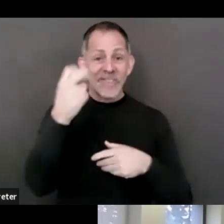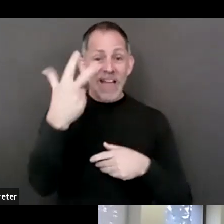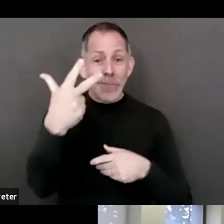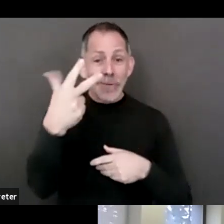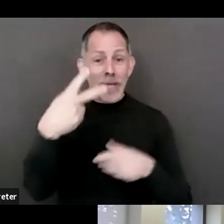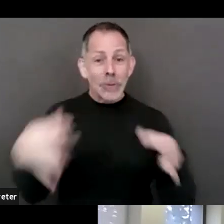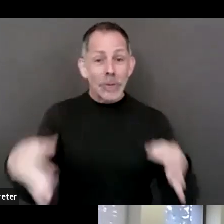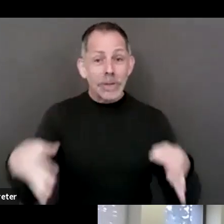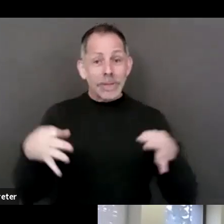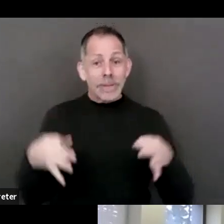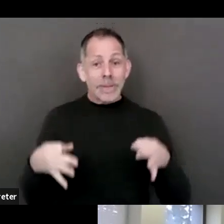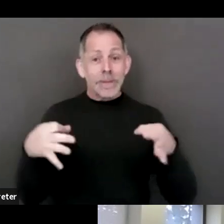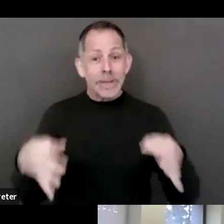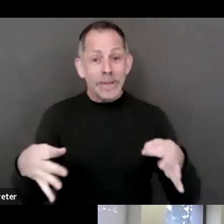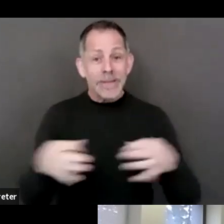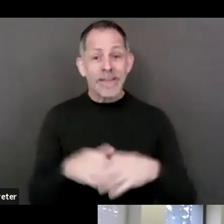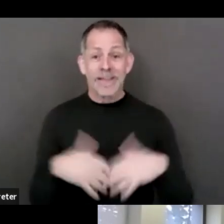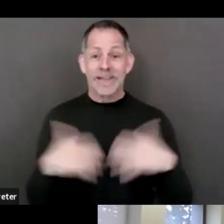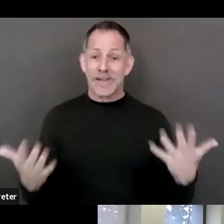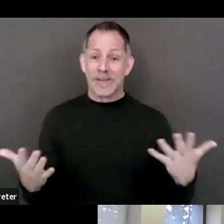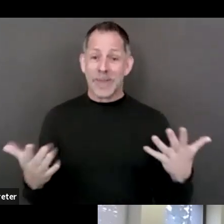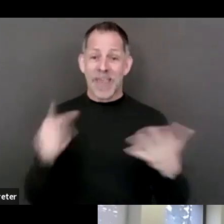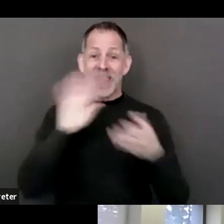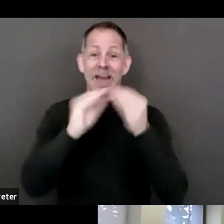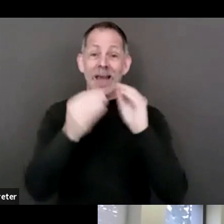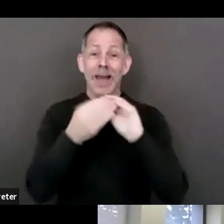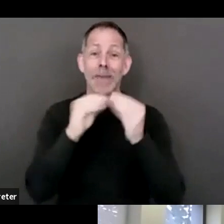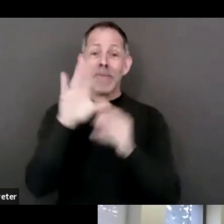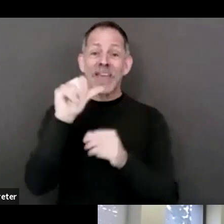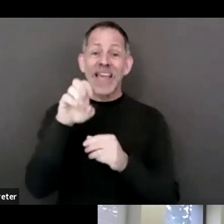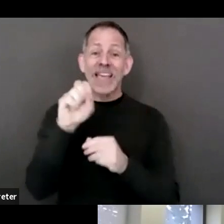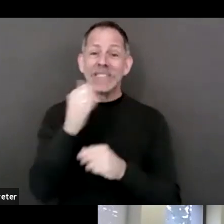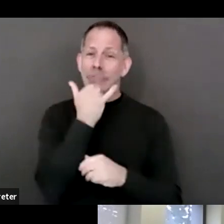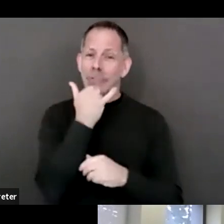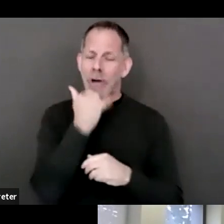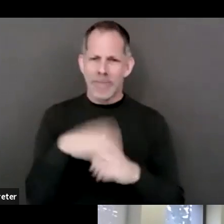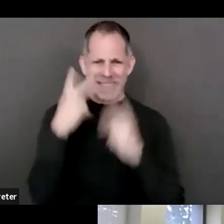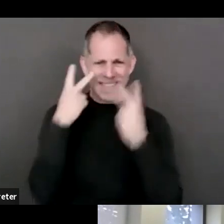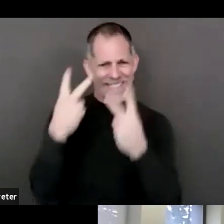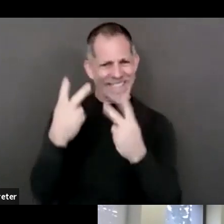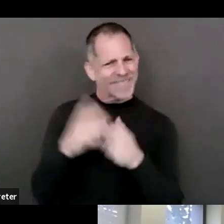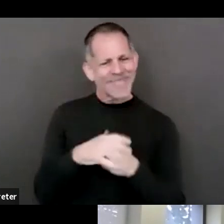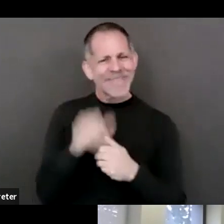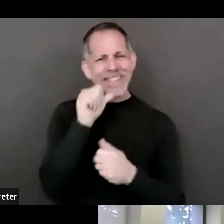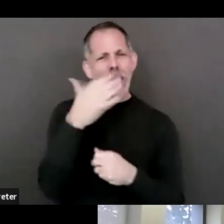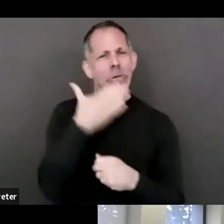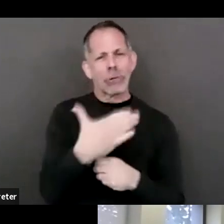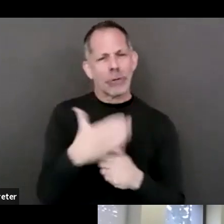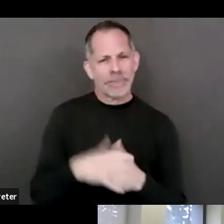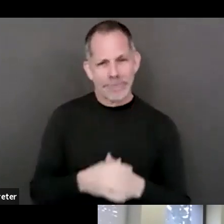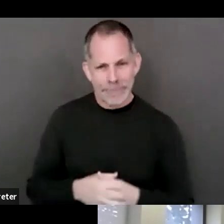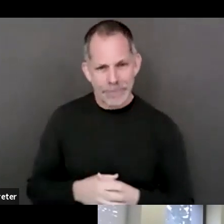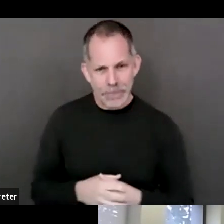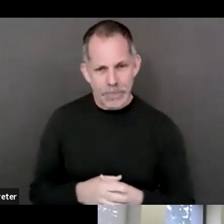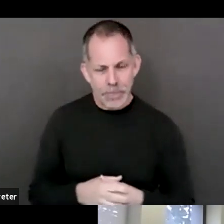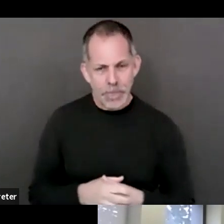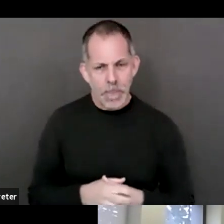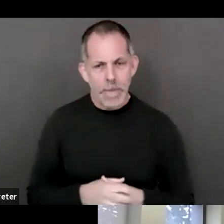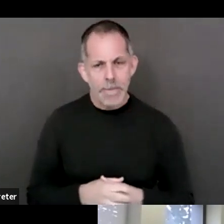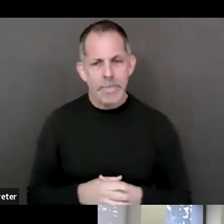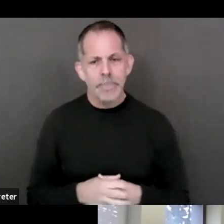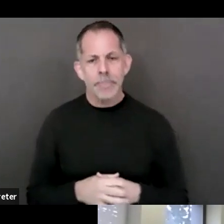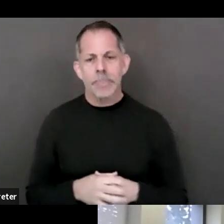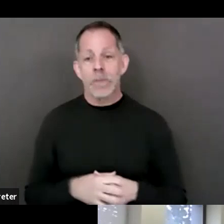this stage what we need to do: get vaccinated, wear masks, don't have indoor gatherings if you aren't vaccinated, and stay